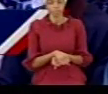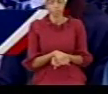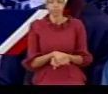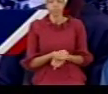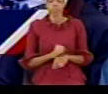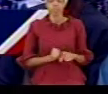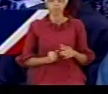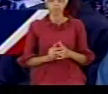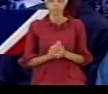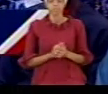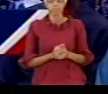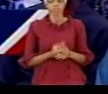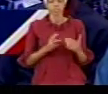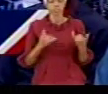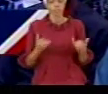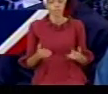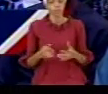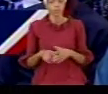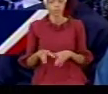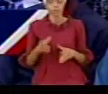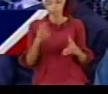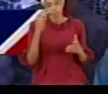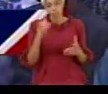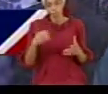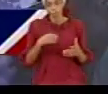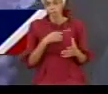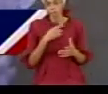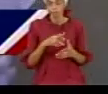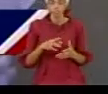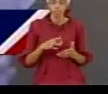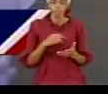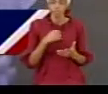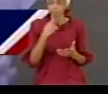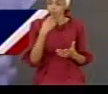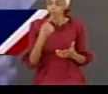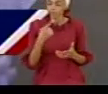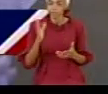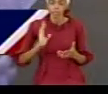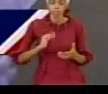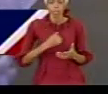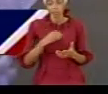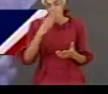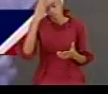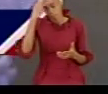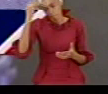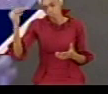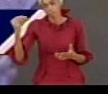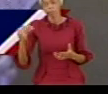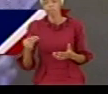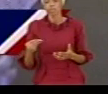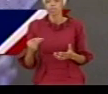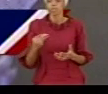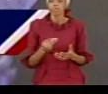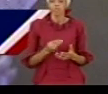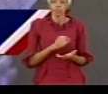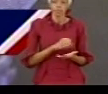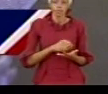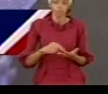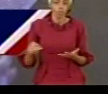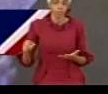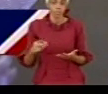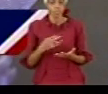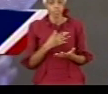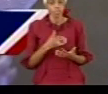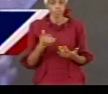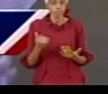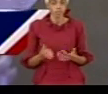While asking the volunteer to recite a memory verse, I will be thankful if I can